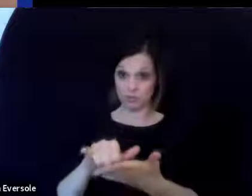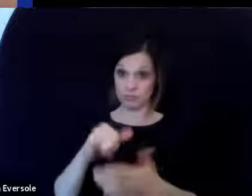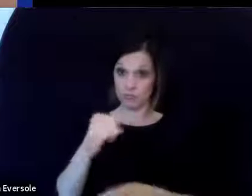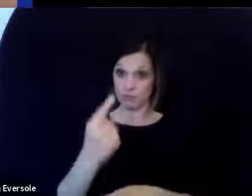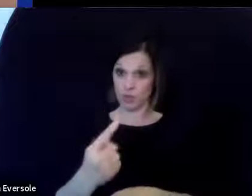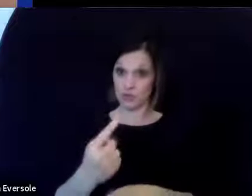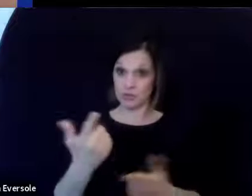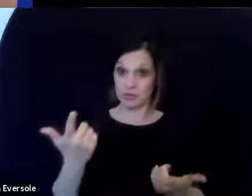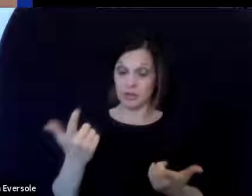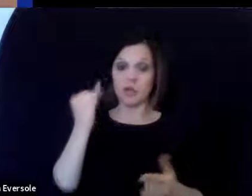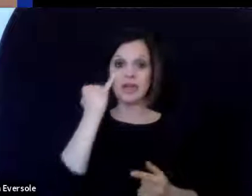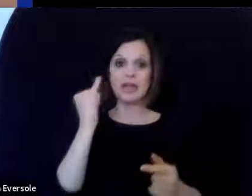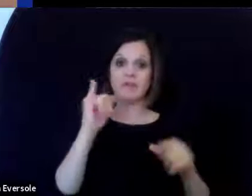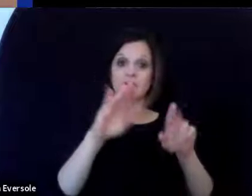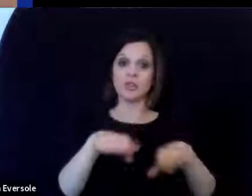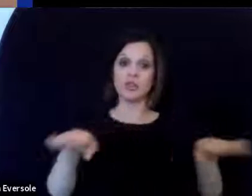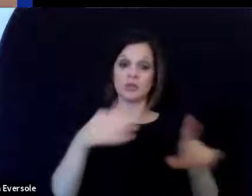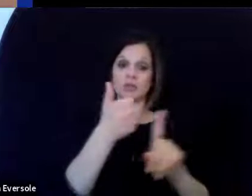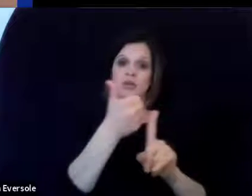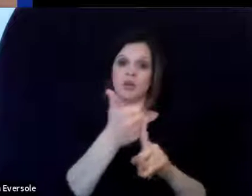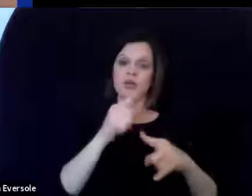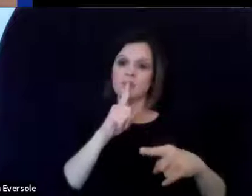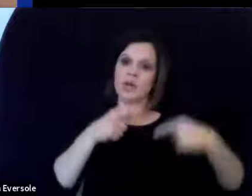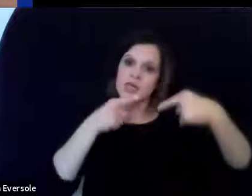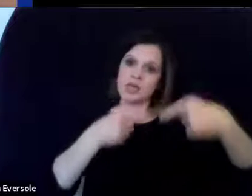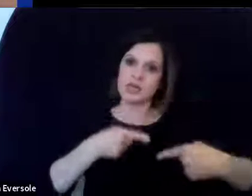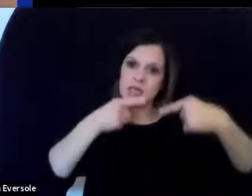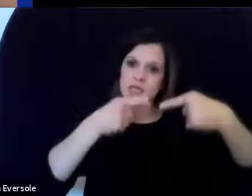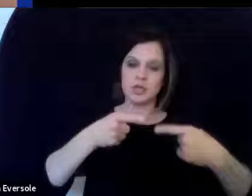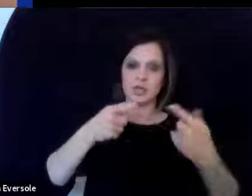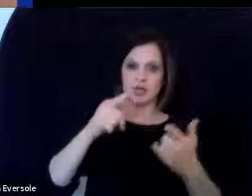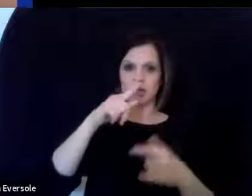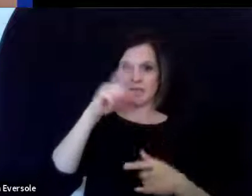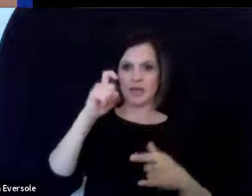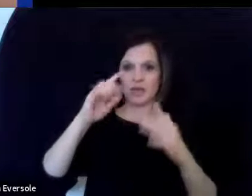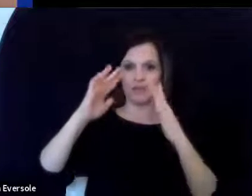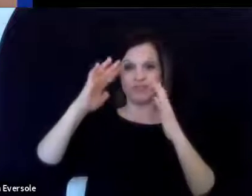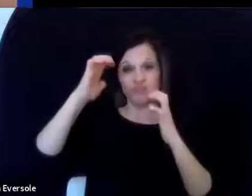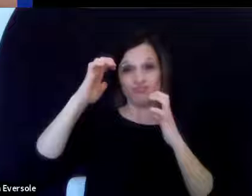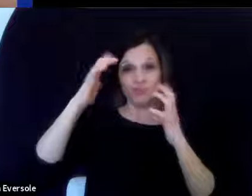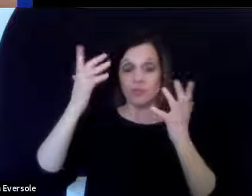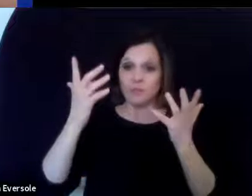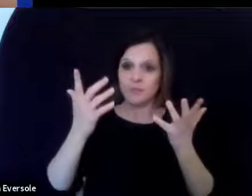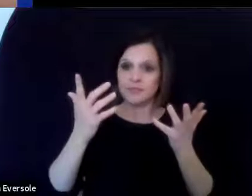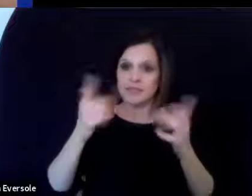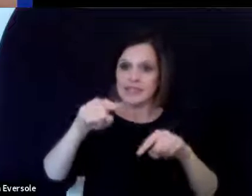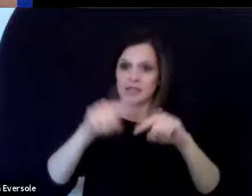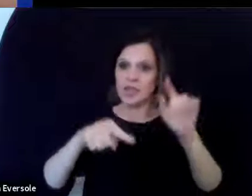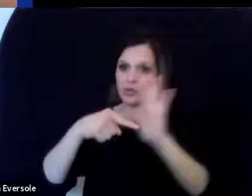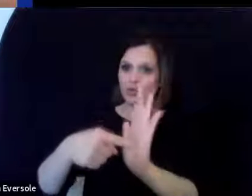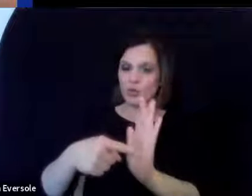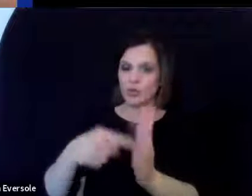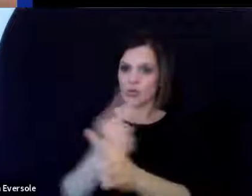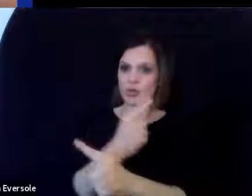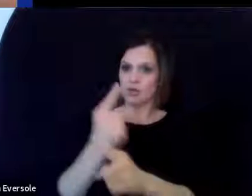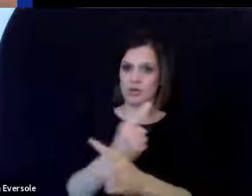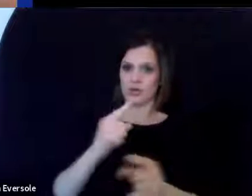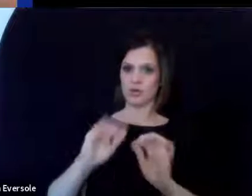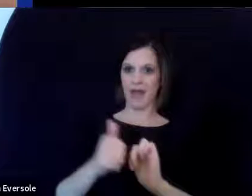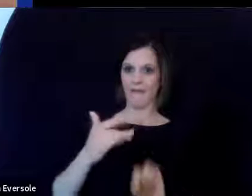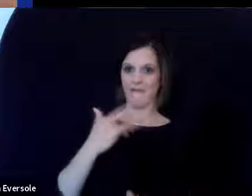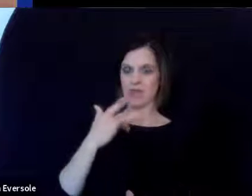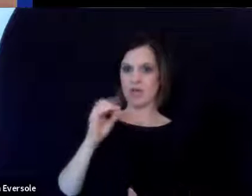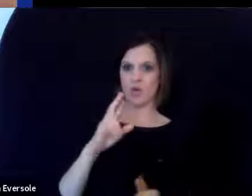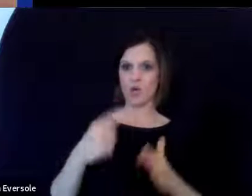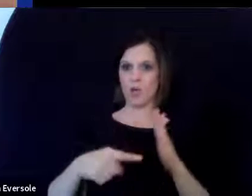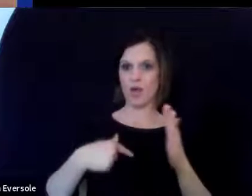are struggling with a bilateral facial palsy, they can show you with their face what they're feeling and what they